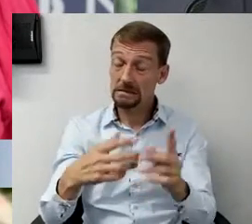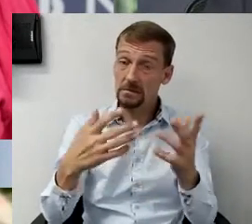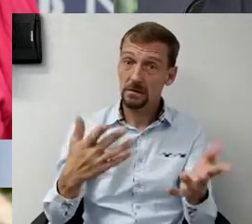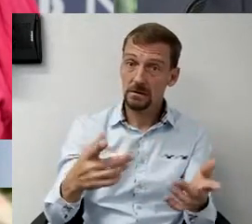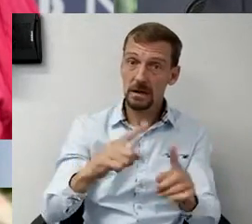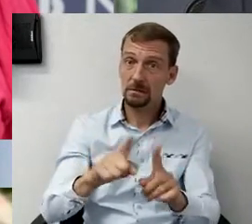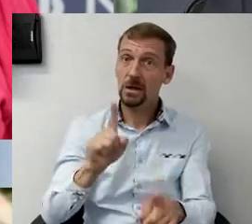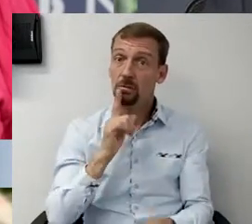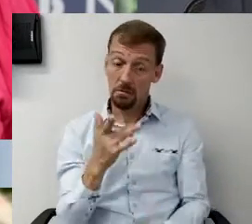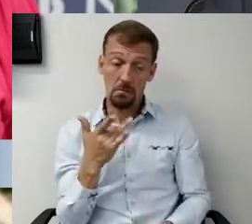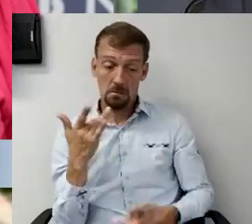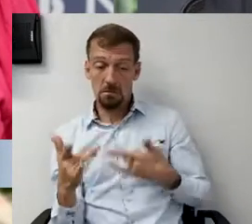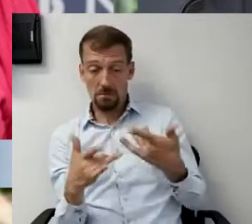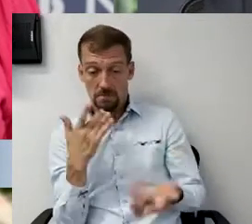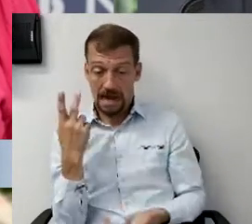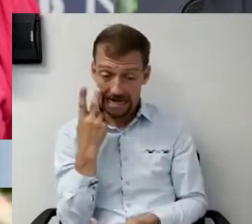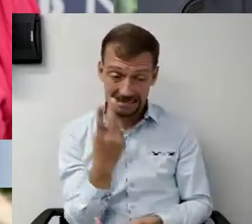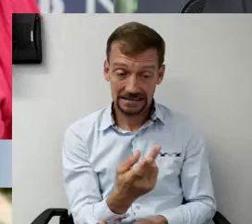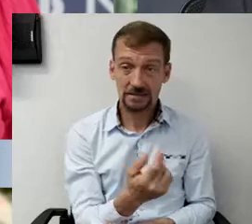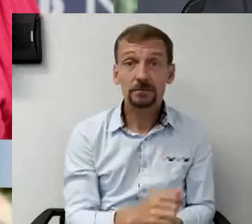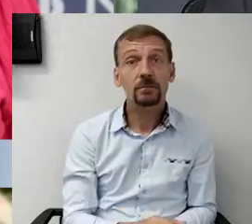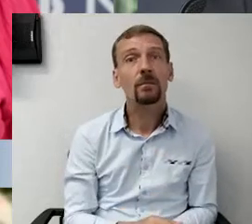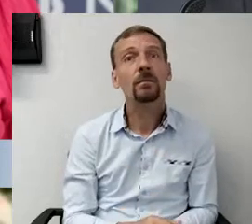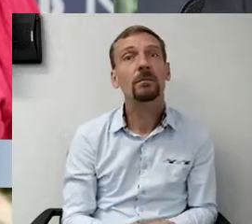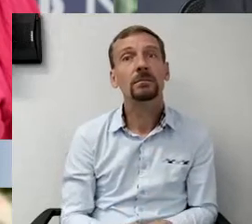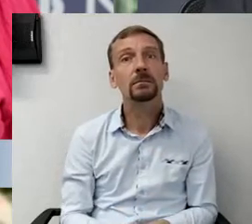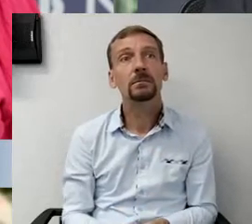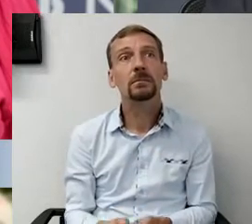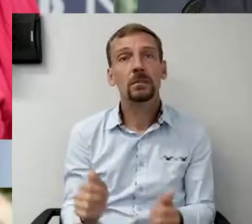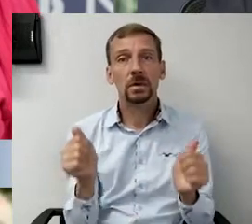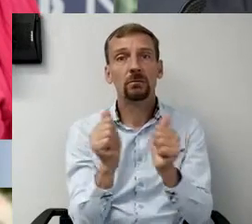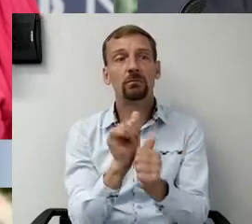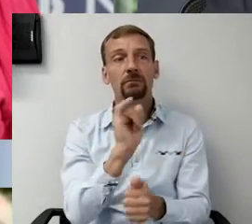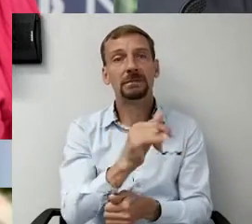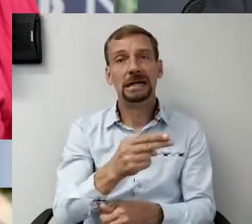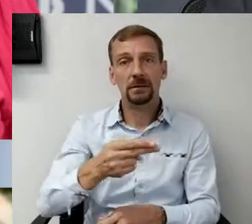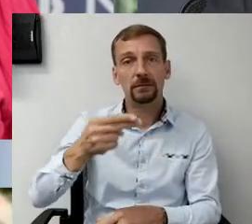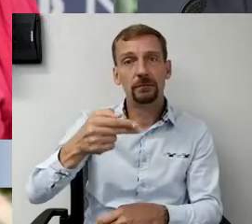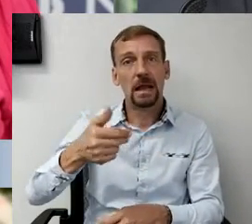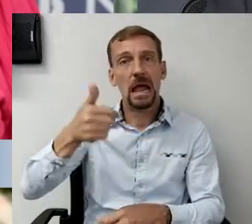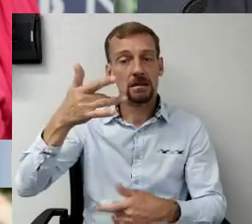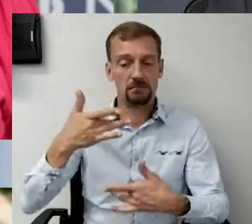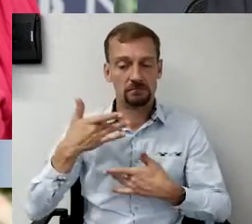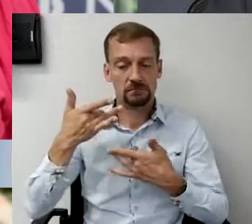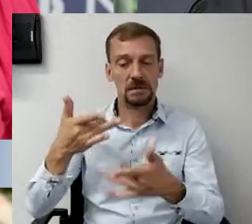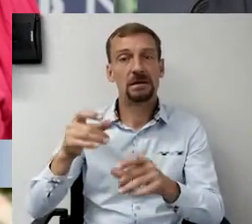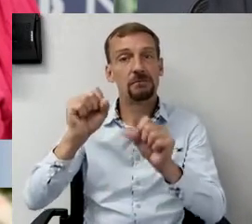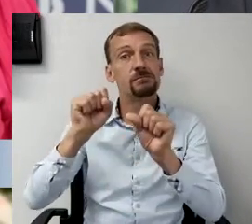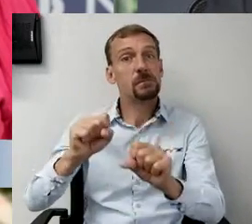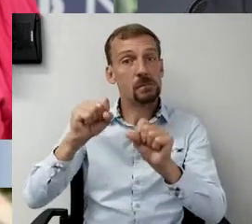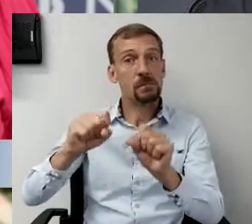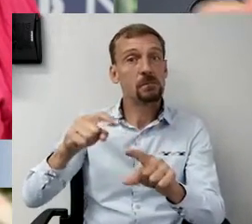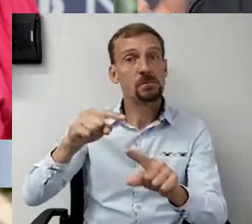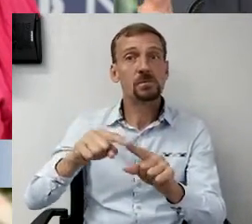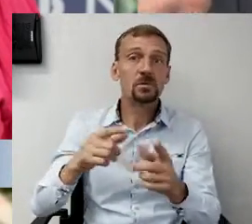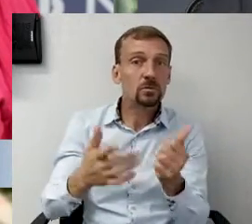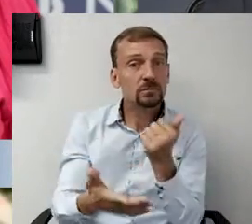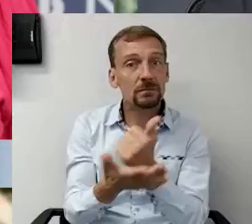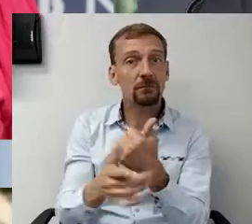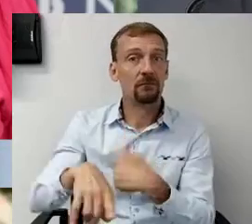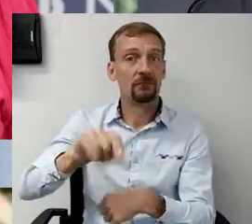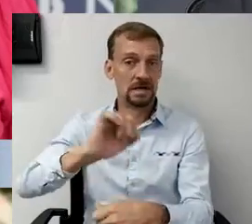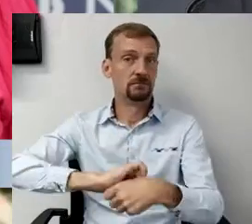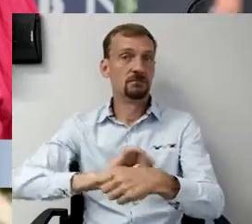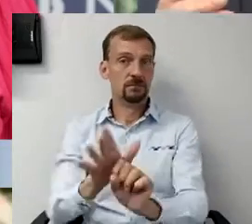pretty exciting. And with that high specificity and sensitivity, again,